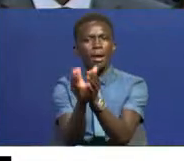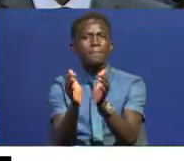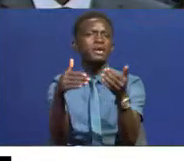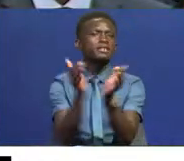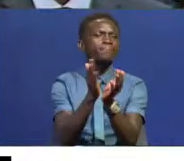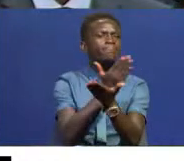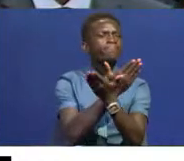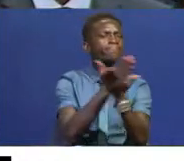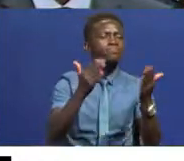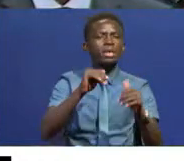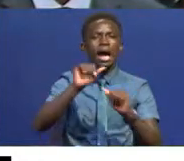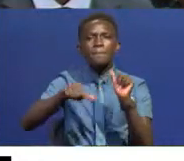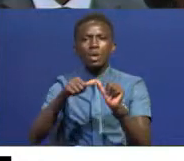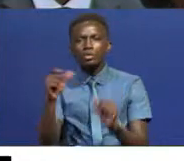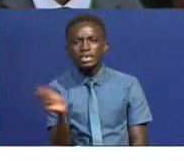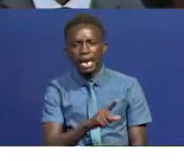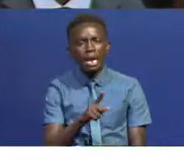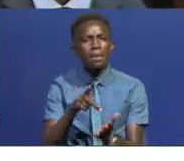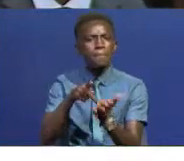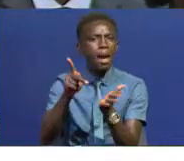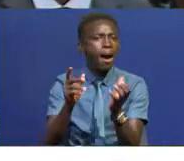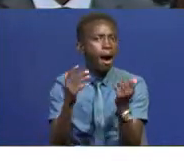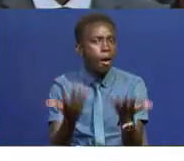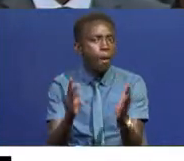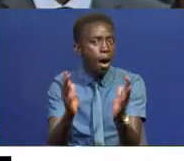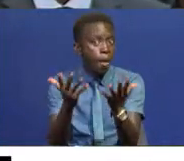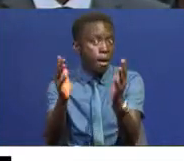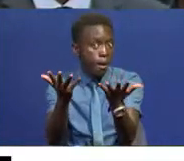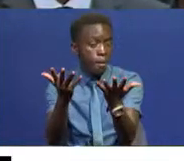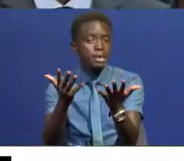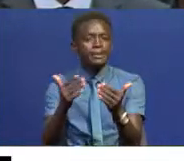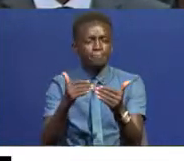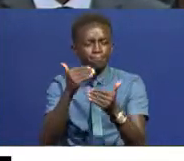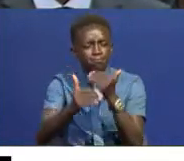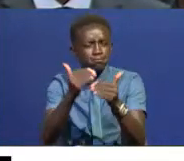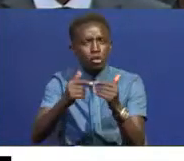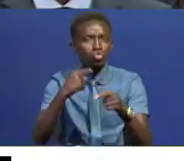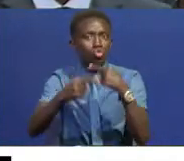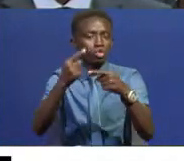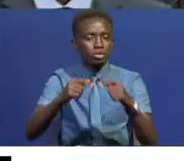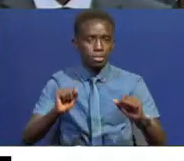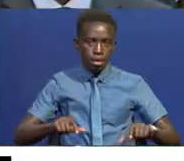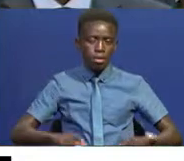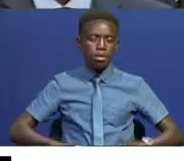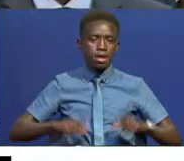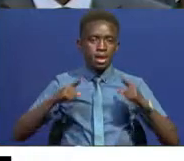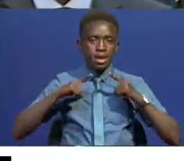wages, so that continuously we can live within our means.